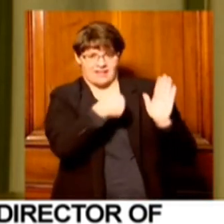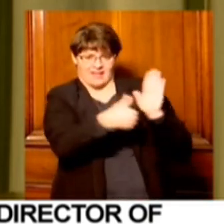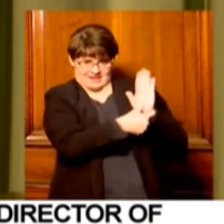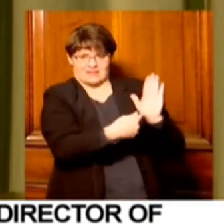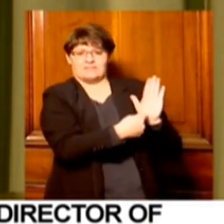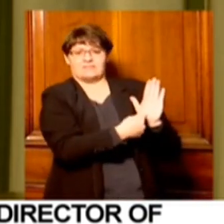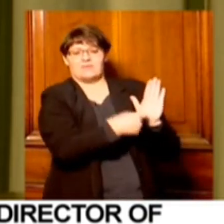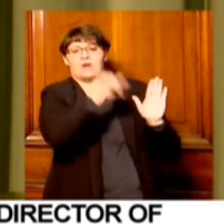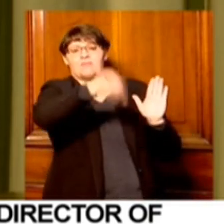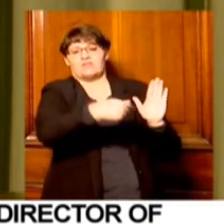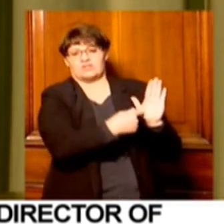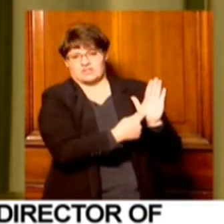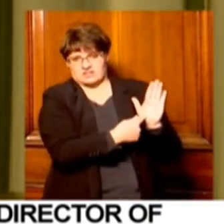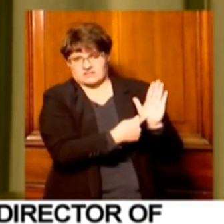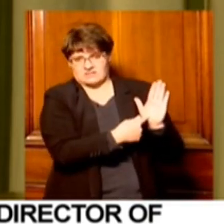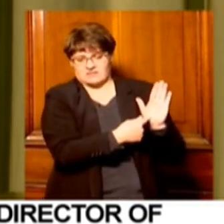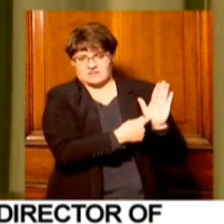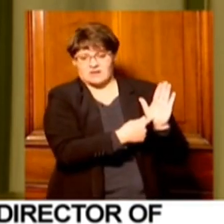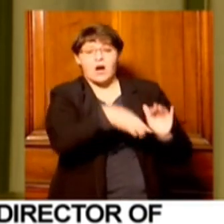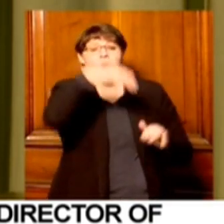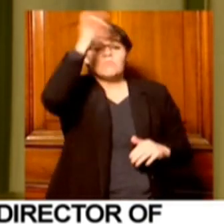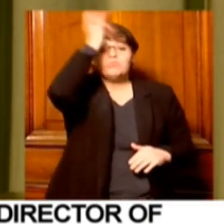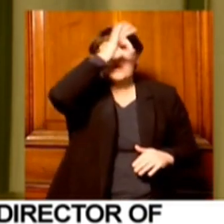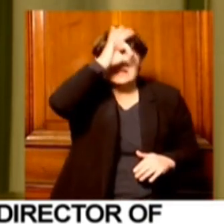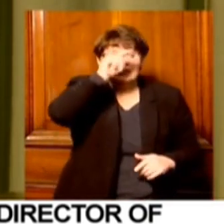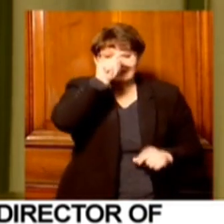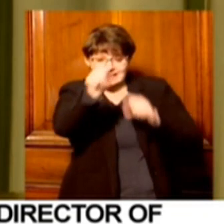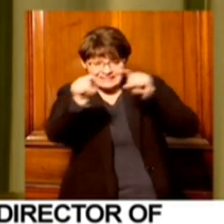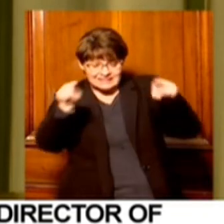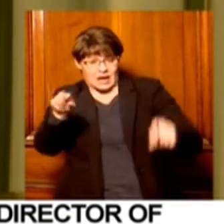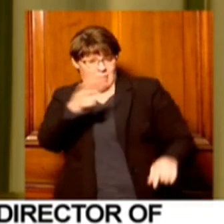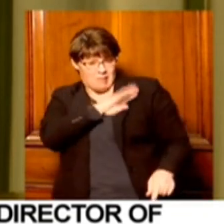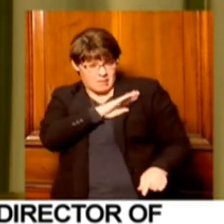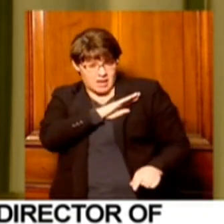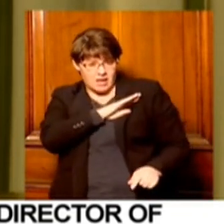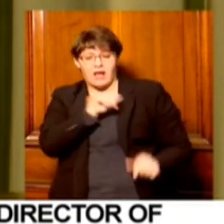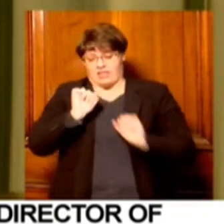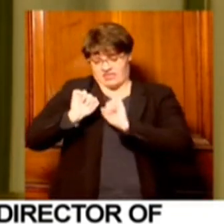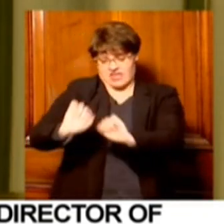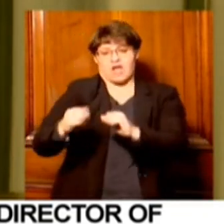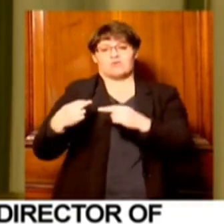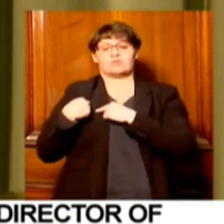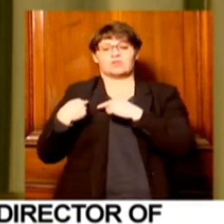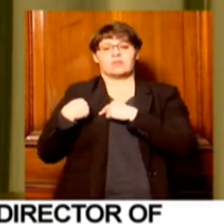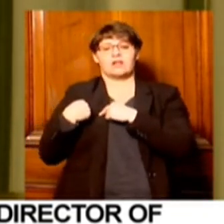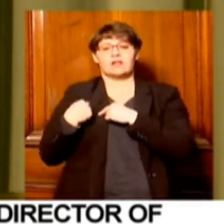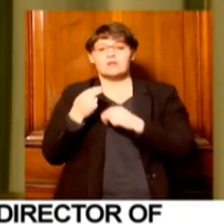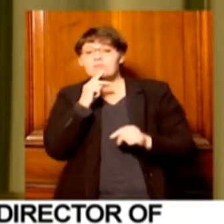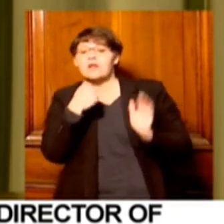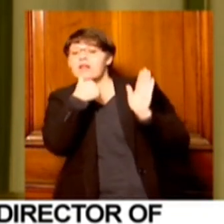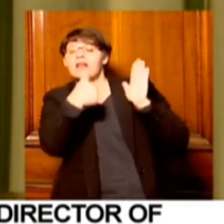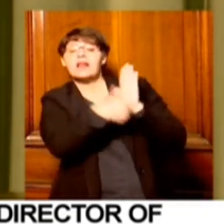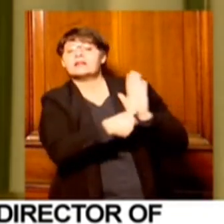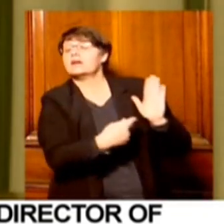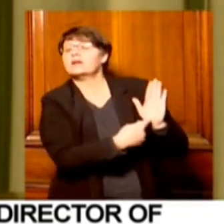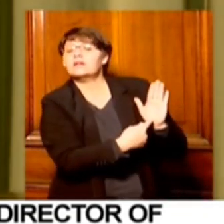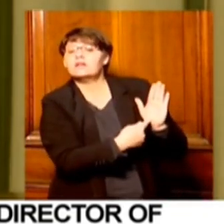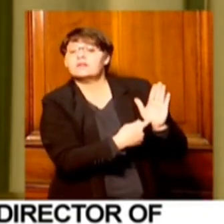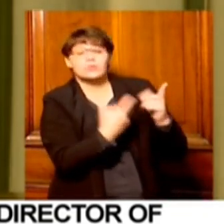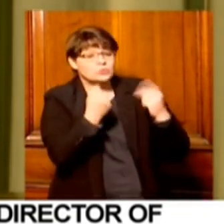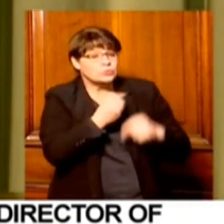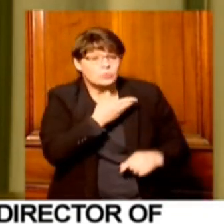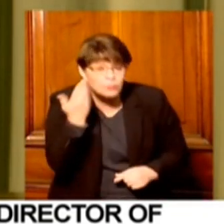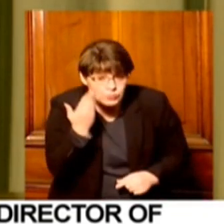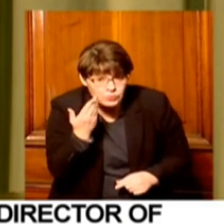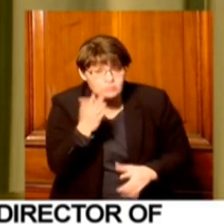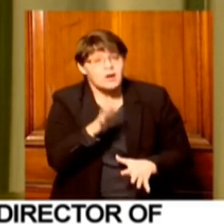requirement. Law enforcement authorities have a duty to enforce compliance with the law.